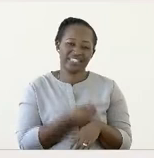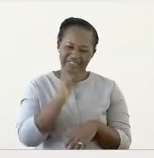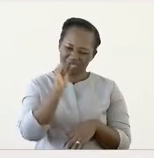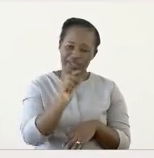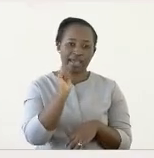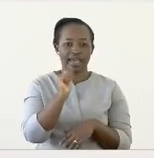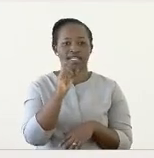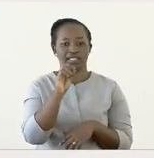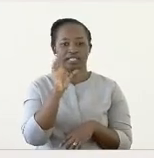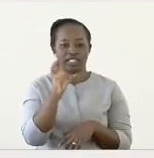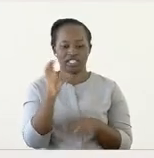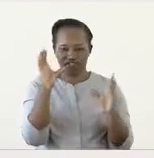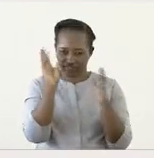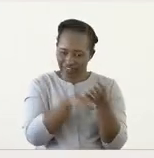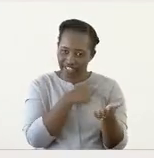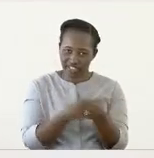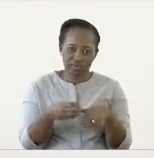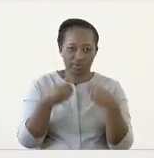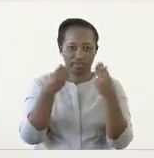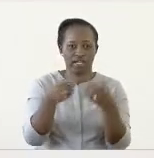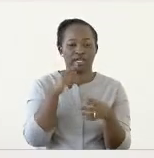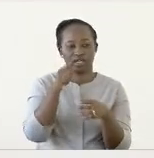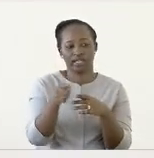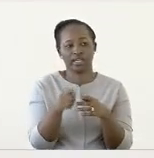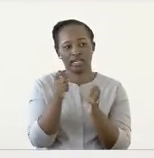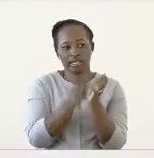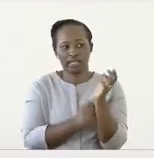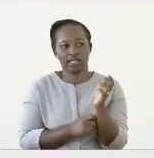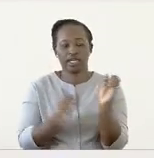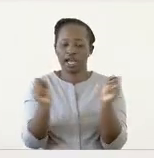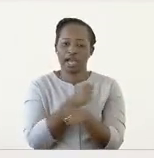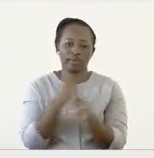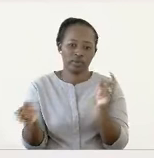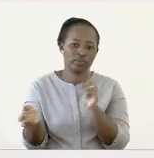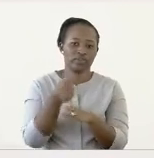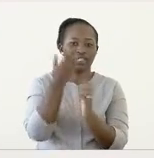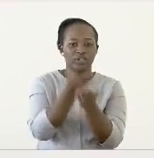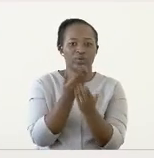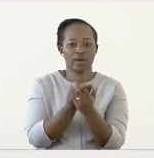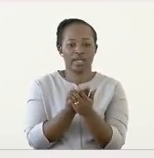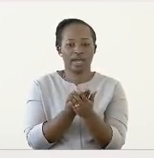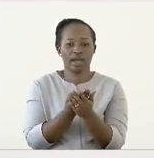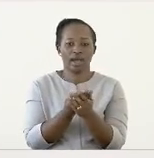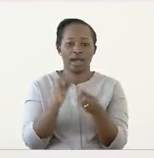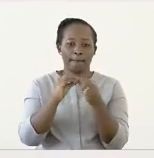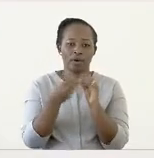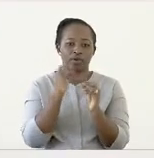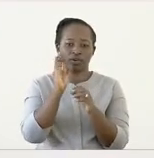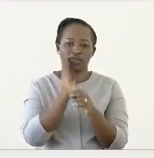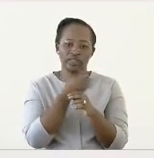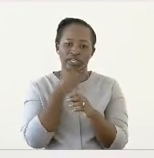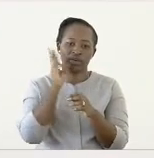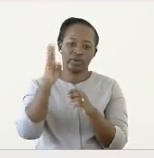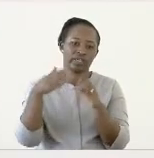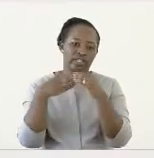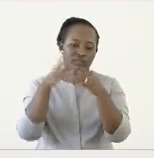release completely, what happens to the kidney? The nephrons are unable to absorb the required amount of water, and this one we read into what